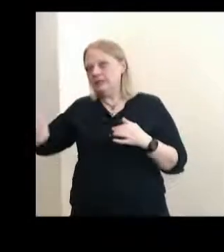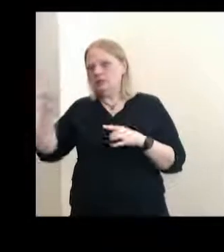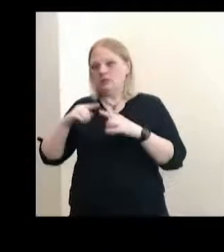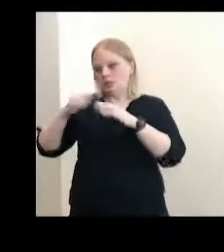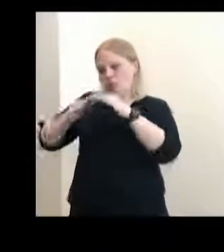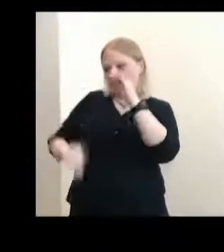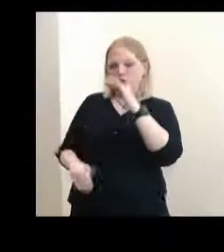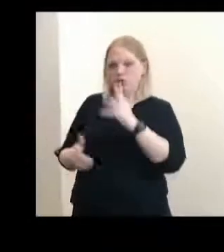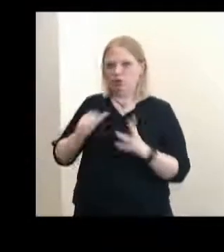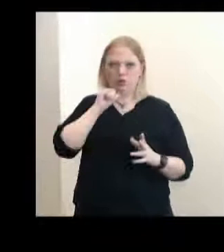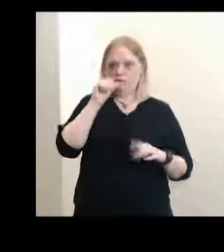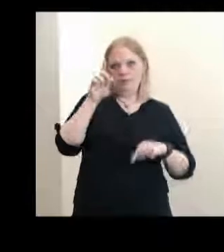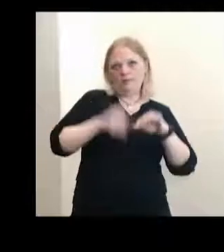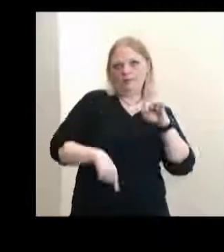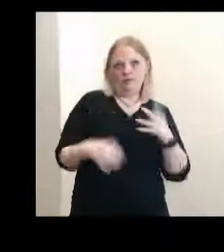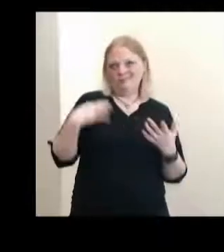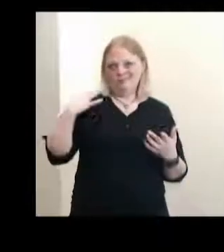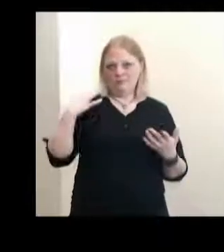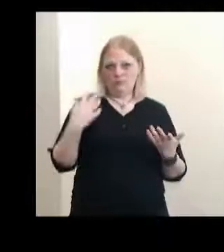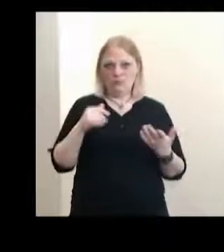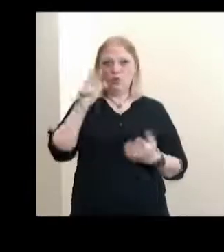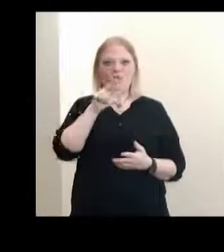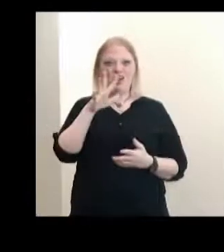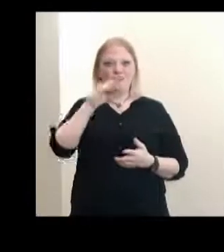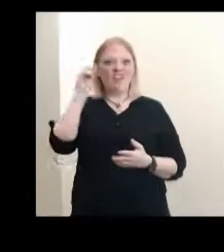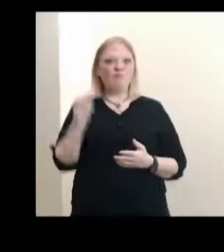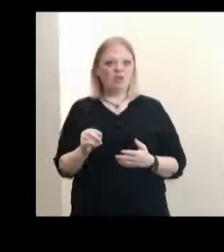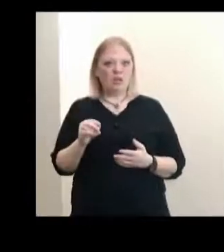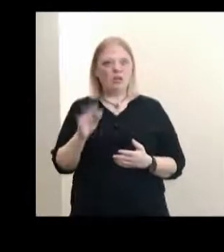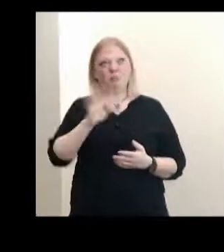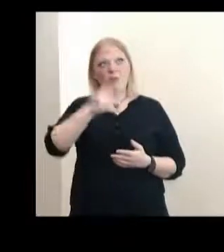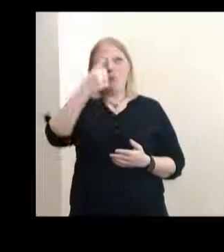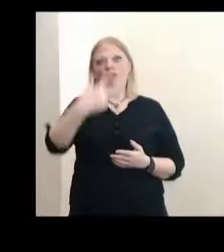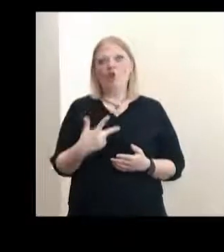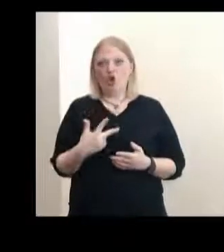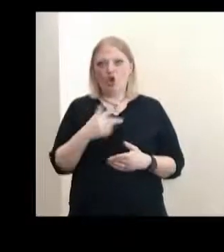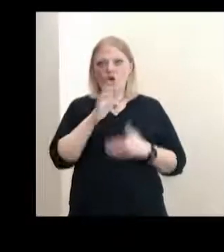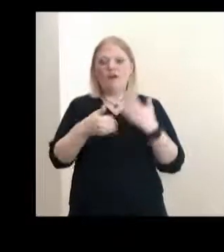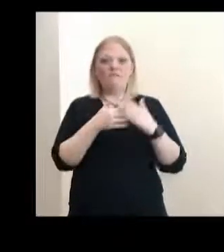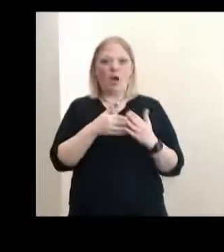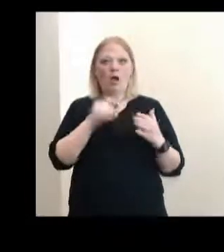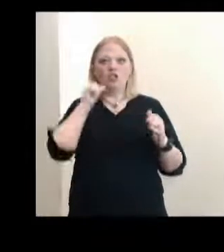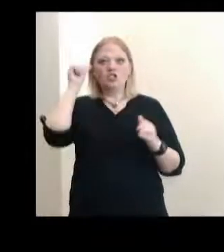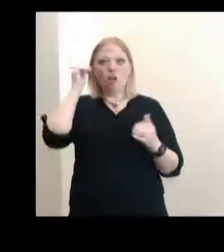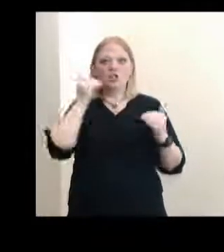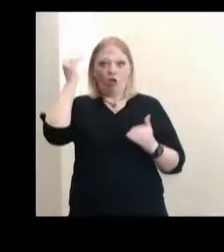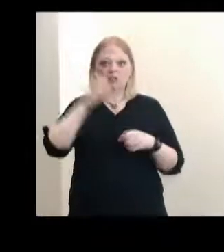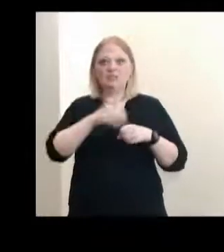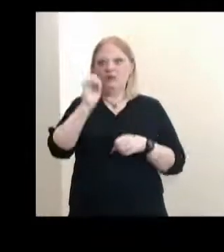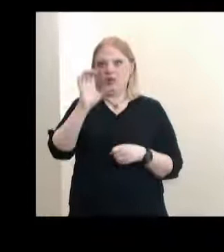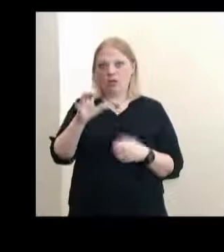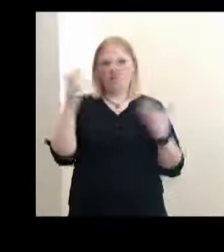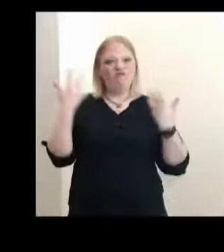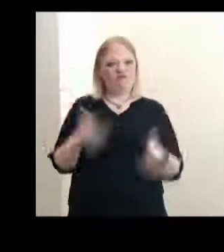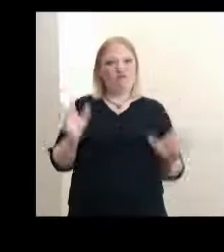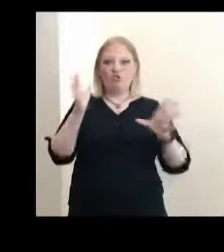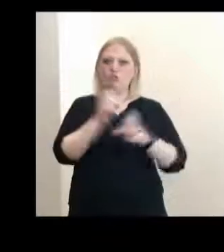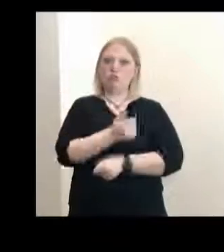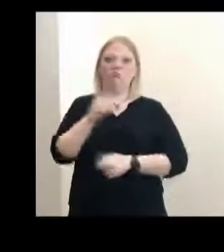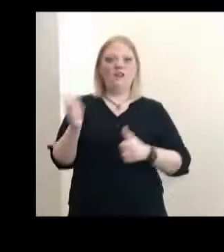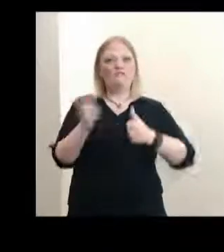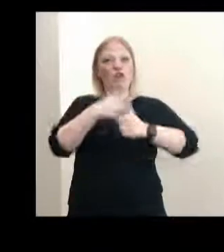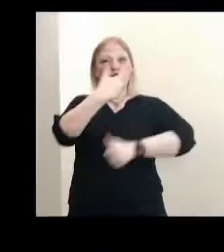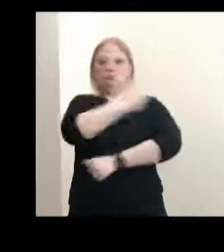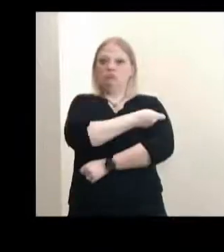eligible, that means approximately 35%, or more than 1/3, of all adults in Erie County have received the first dose